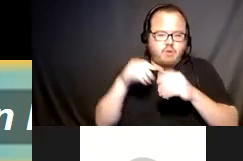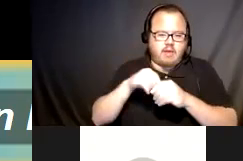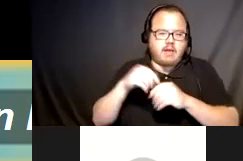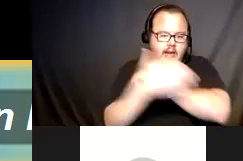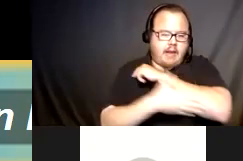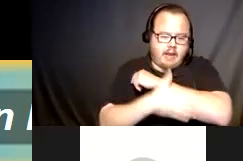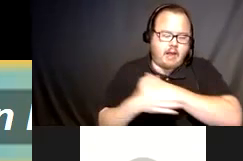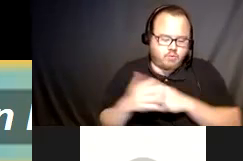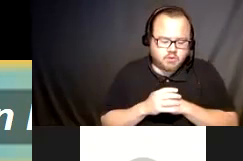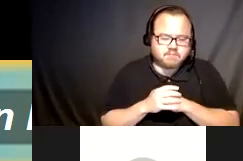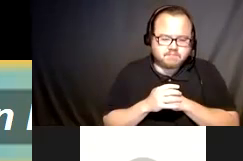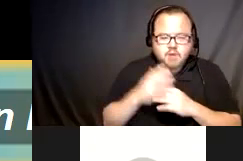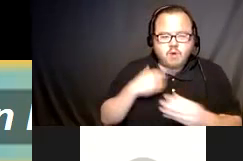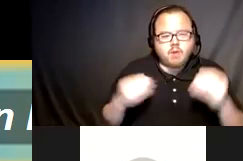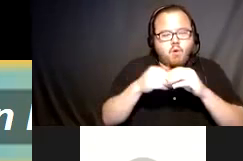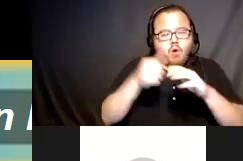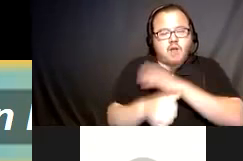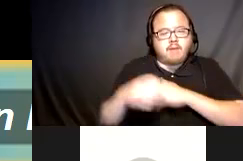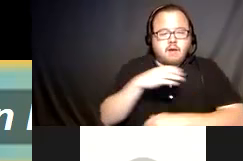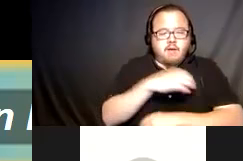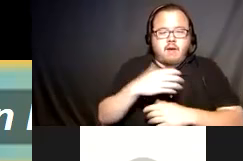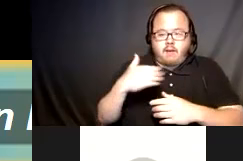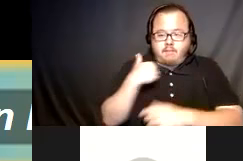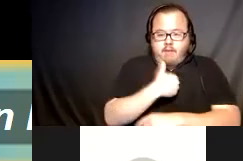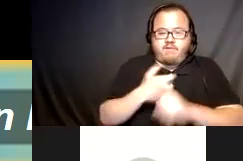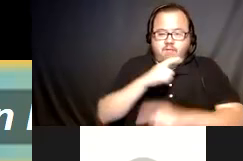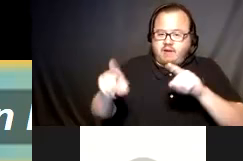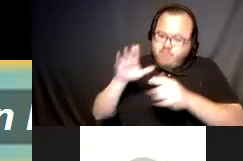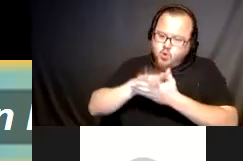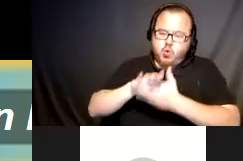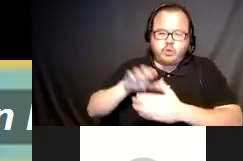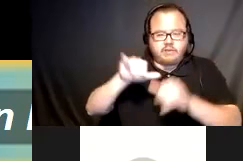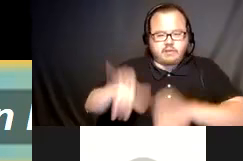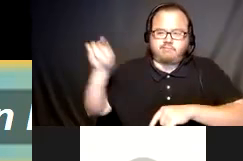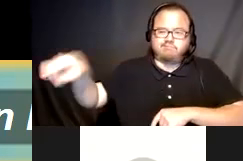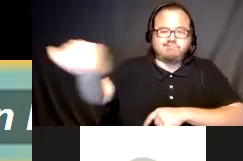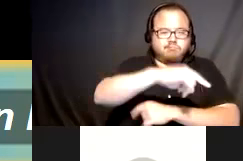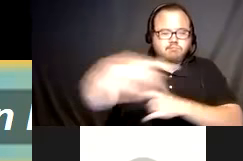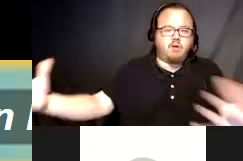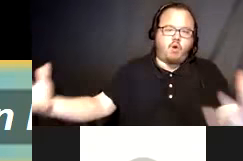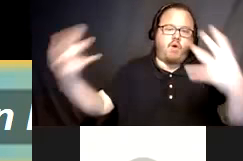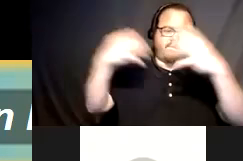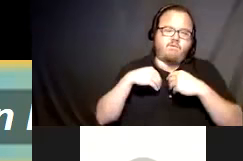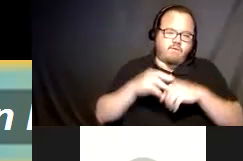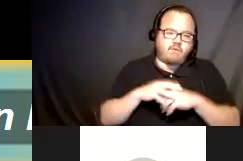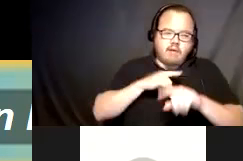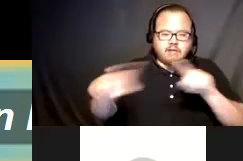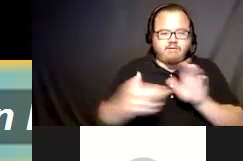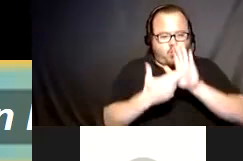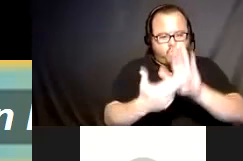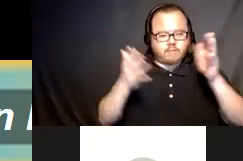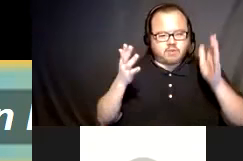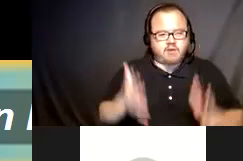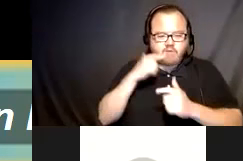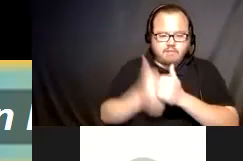bringing more of the subcommittee members from different parts of the school system, and making sure that there's different representatives so we can